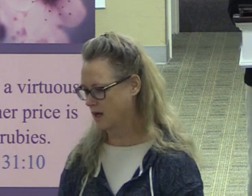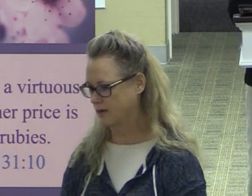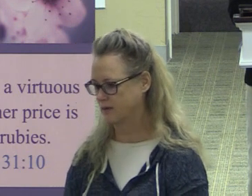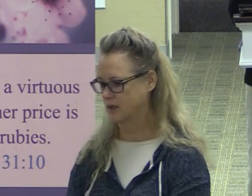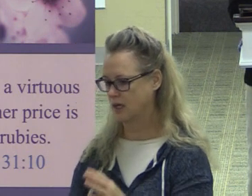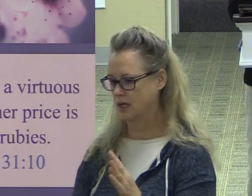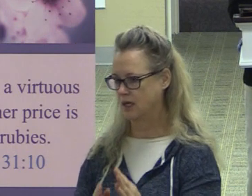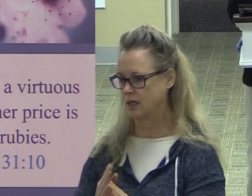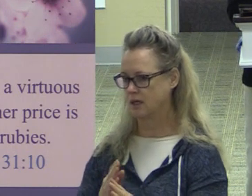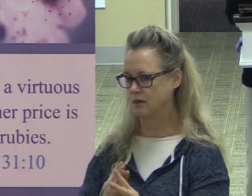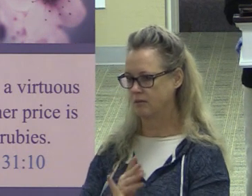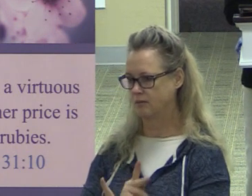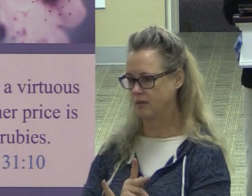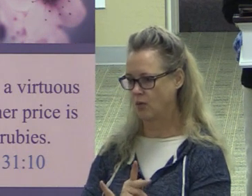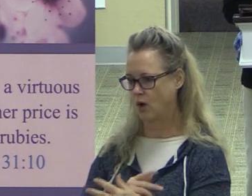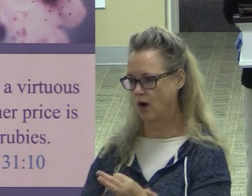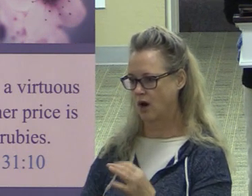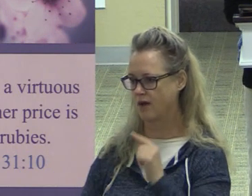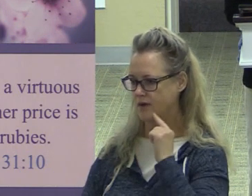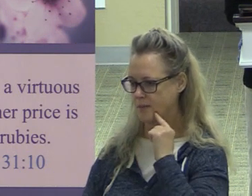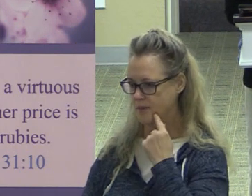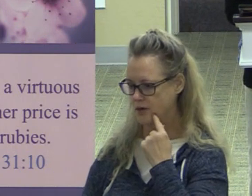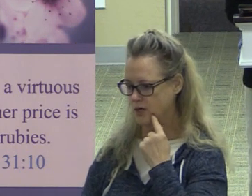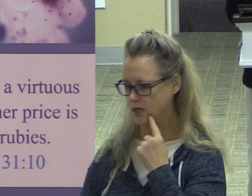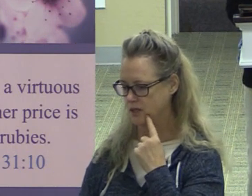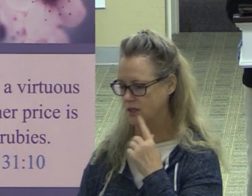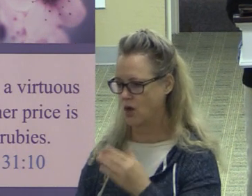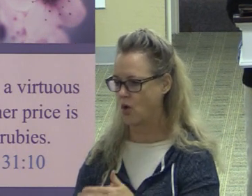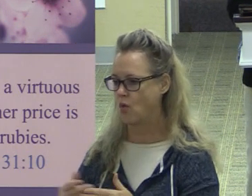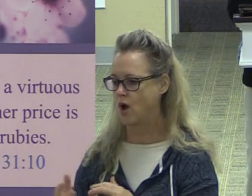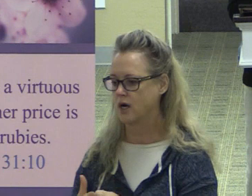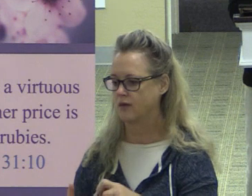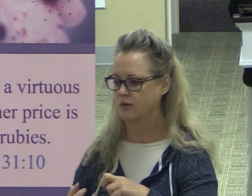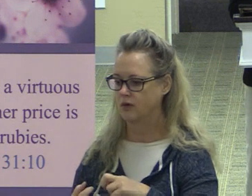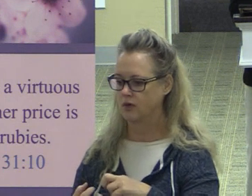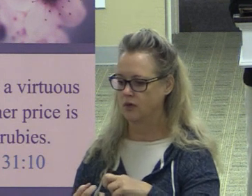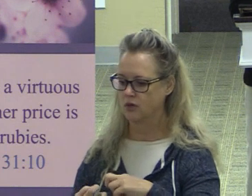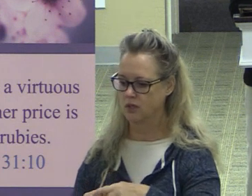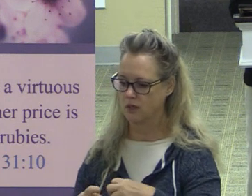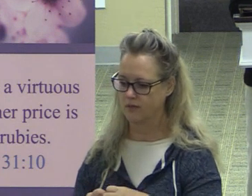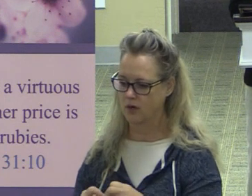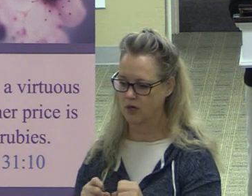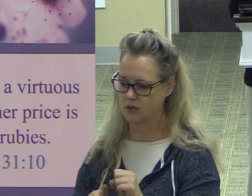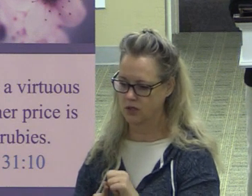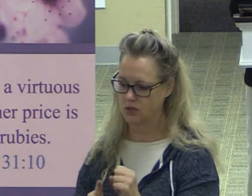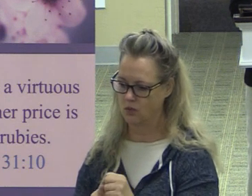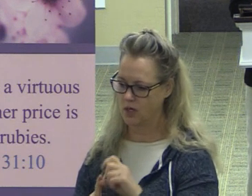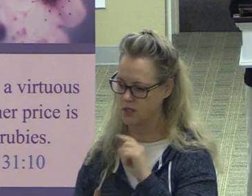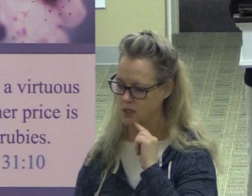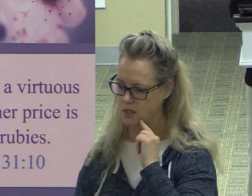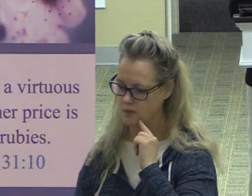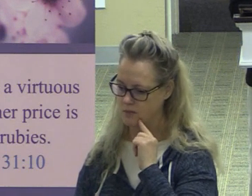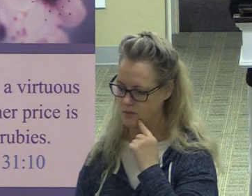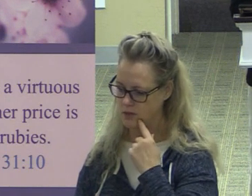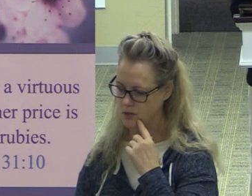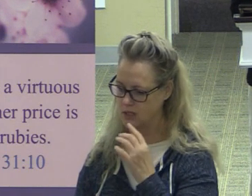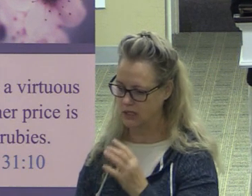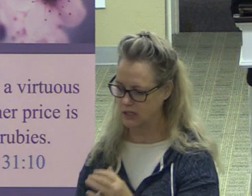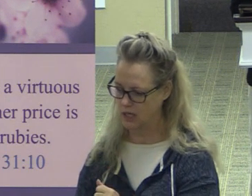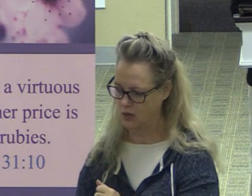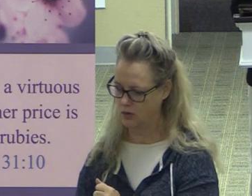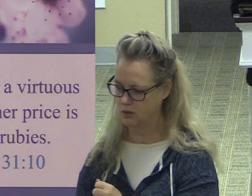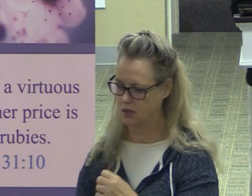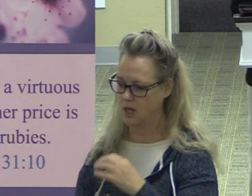Beware of bitterness. Whatever your difficult situation, bitterness can take hold.